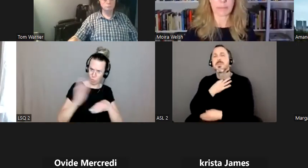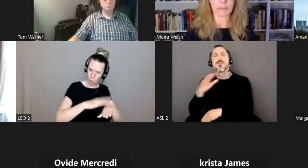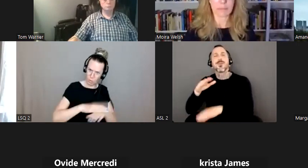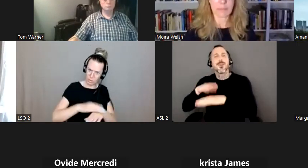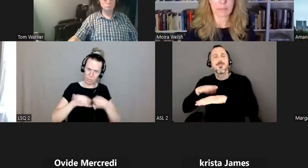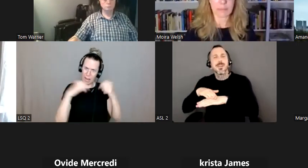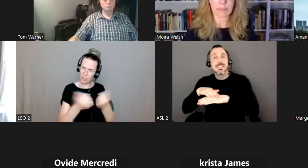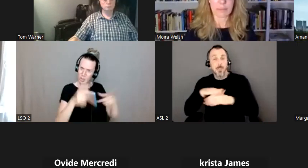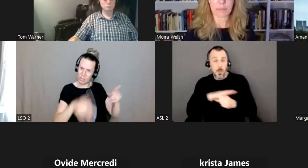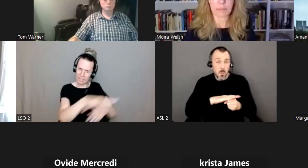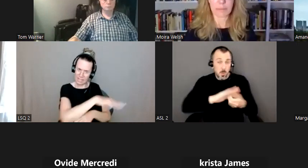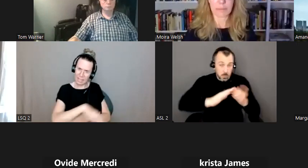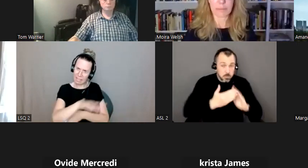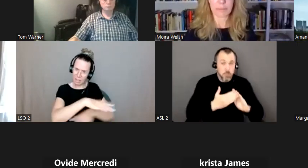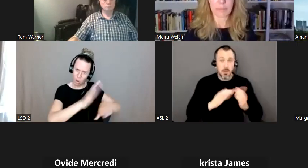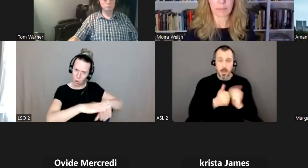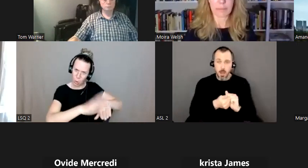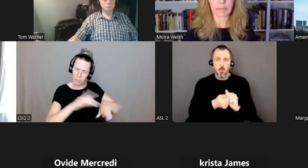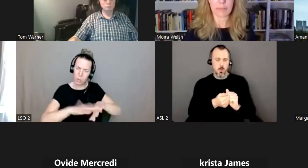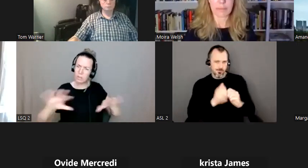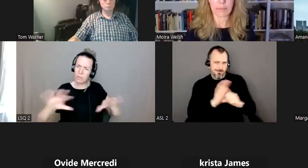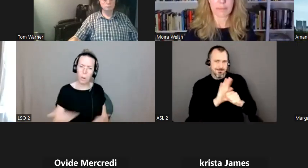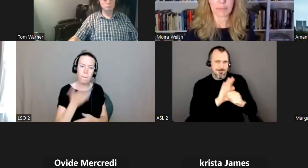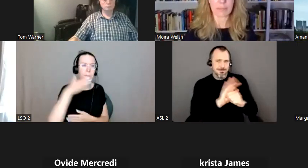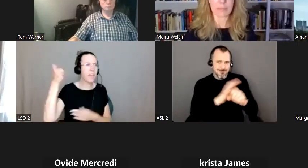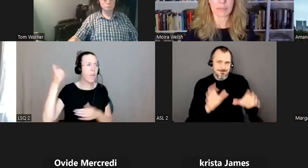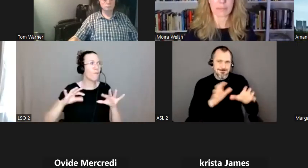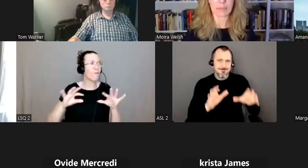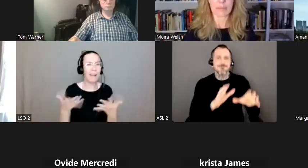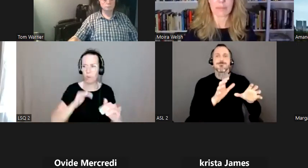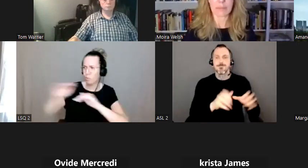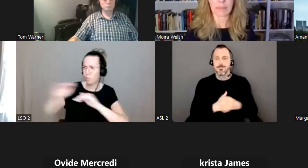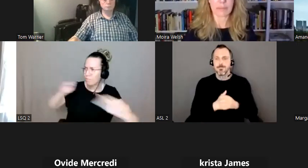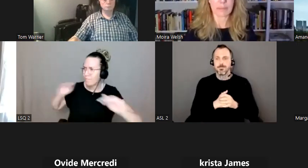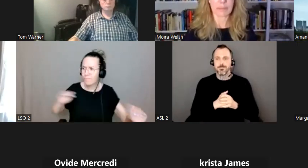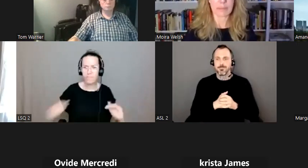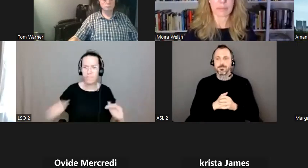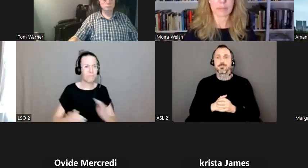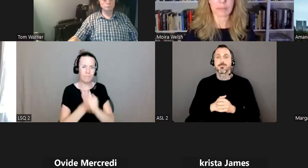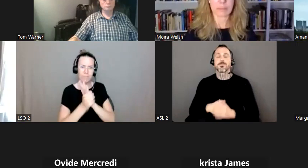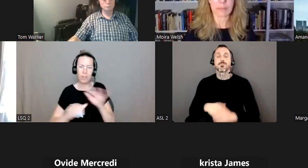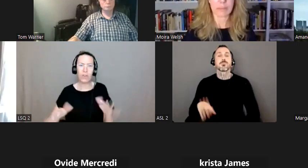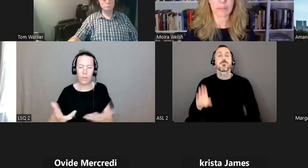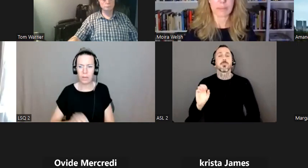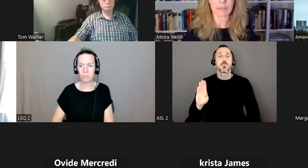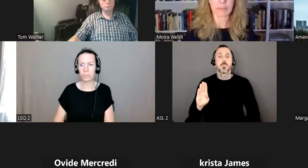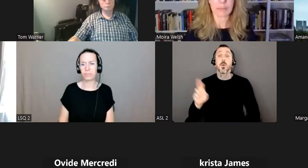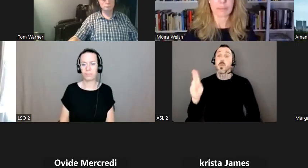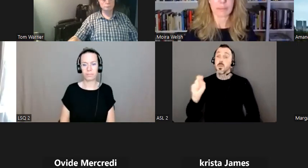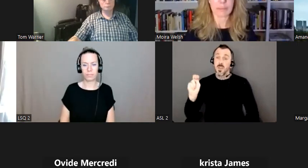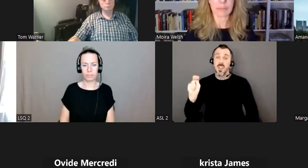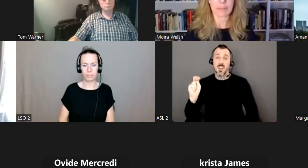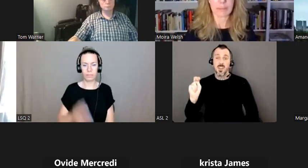mobilize and what is most effective? I mean, the UN is made up of member states, so it's national